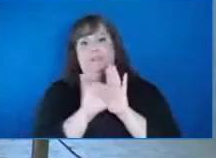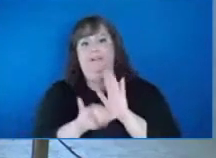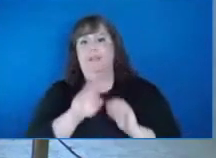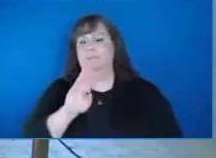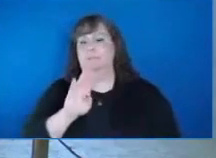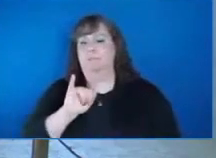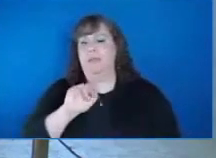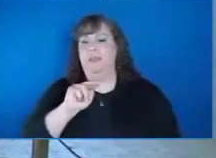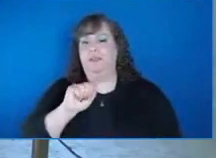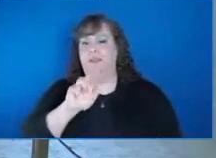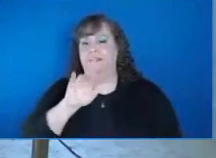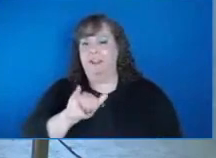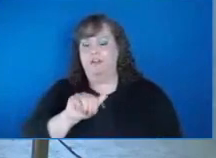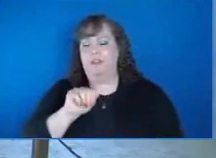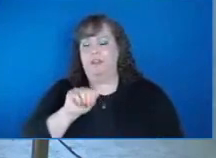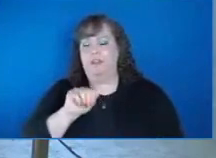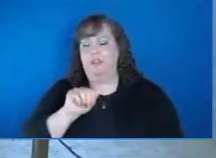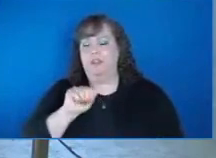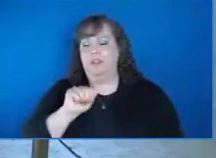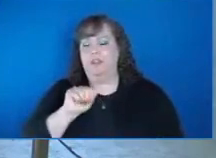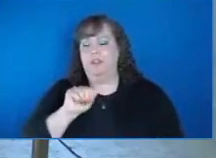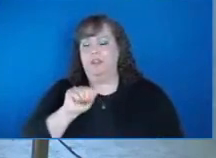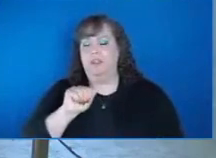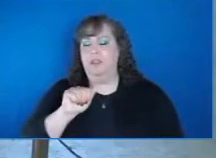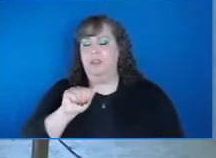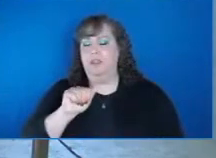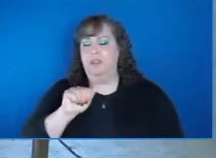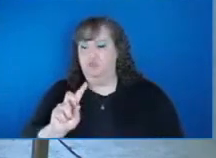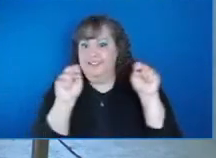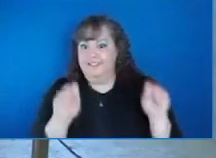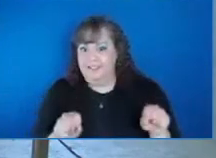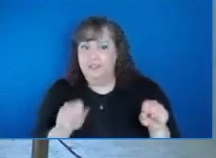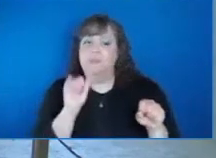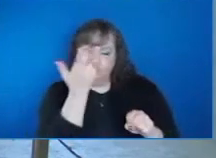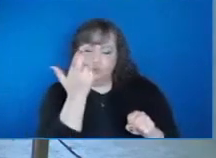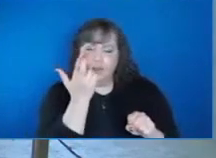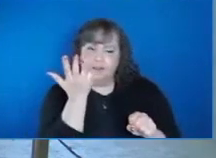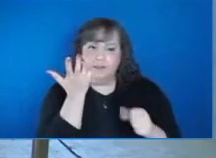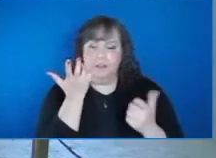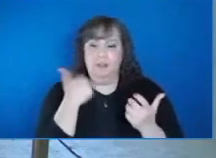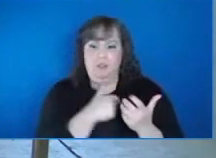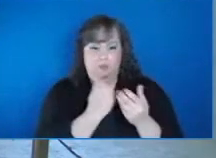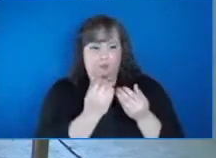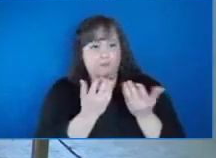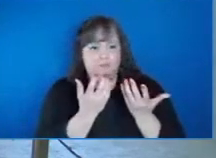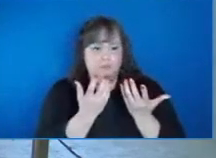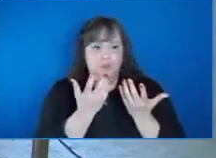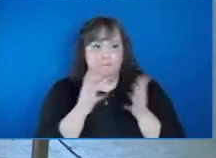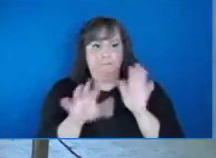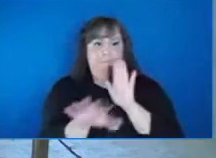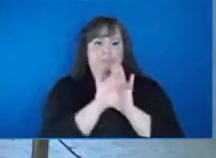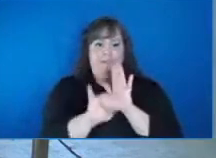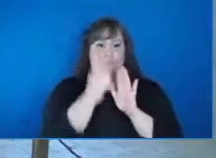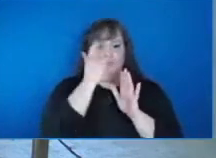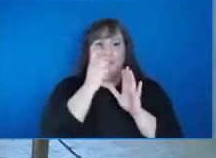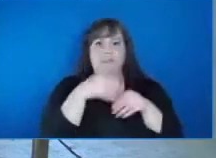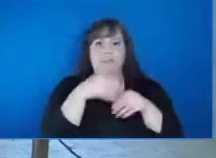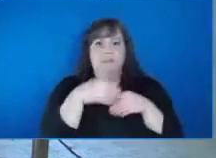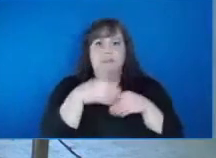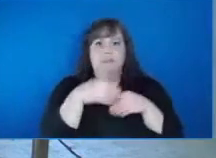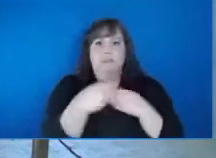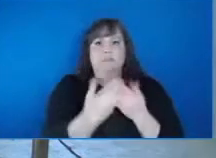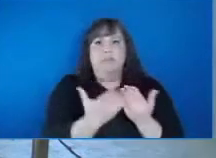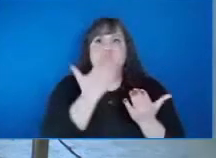this kind of experiment. That's one of the reasons why. It provides such a good example that we really, so it is no risk.